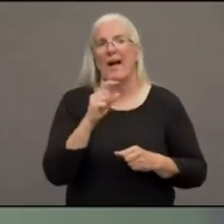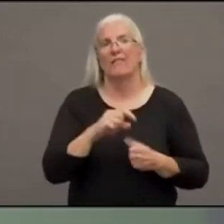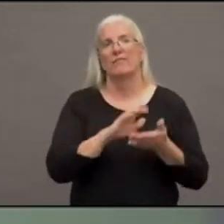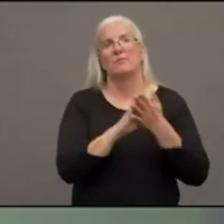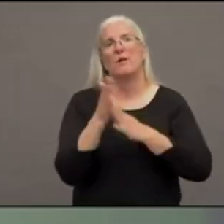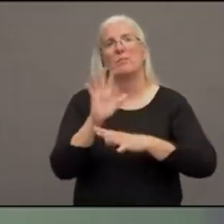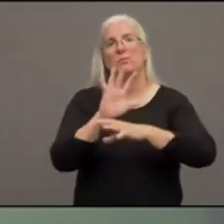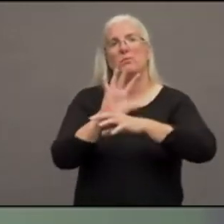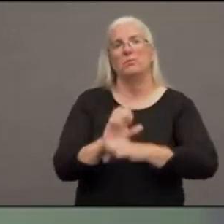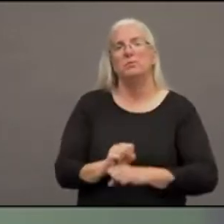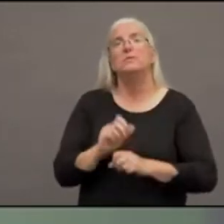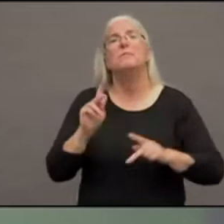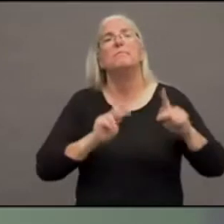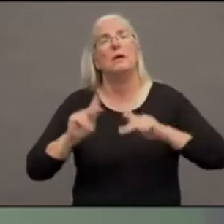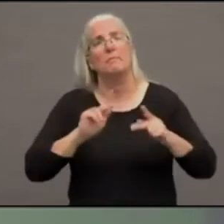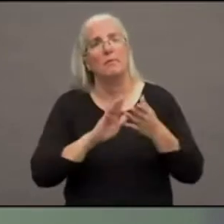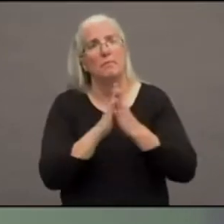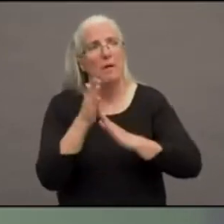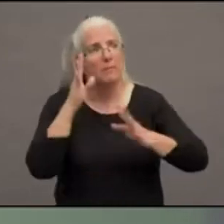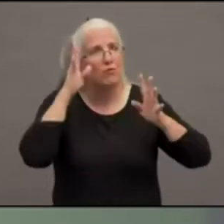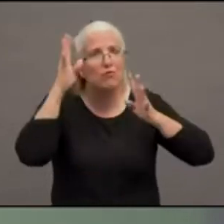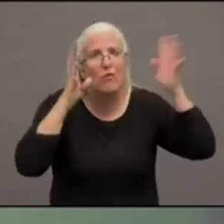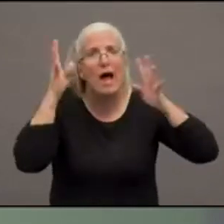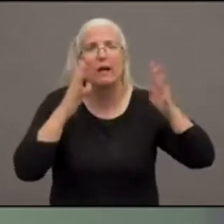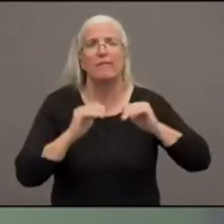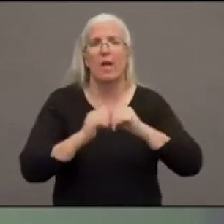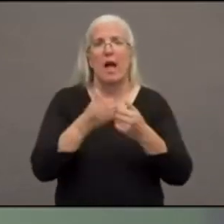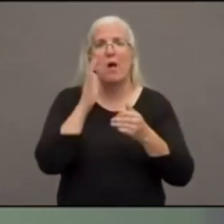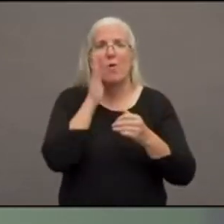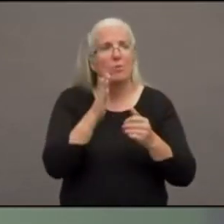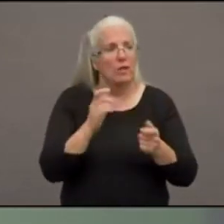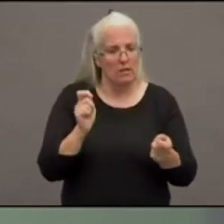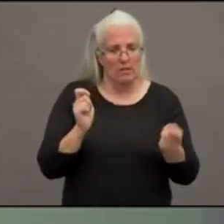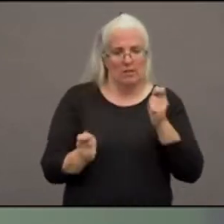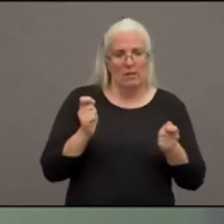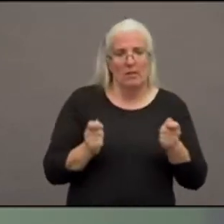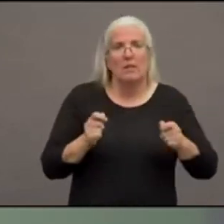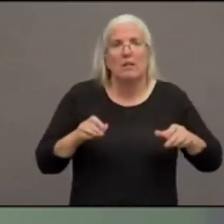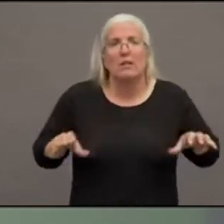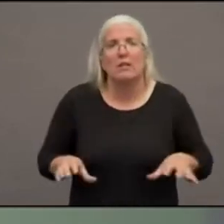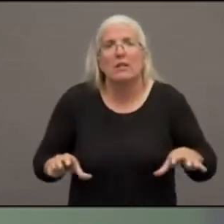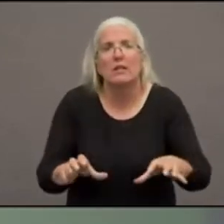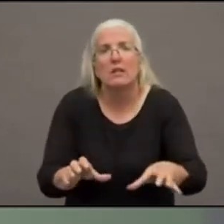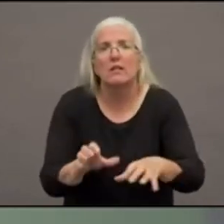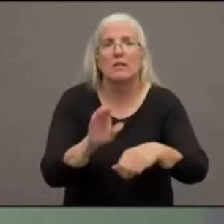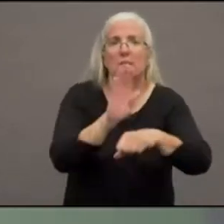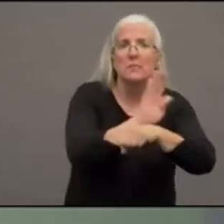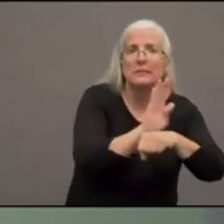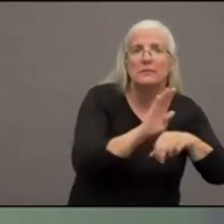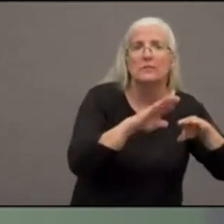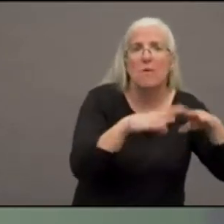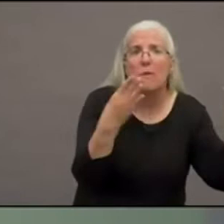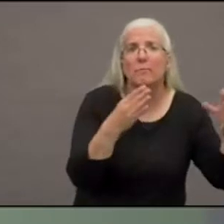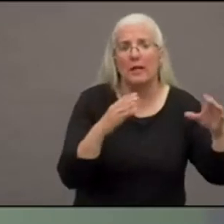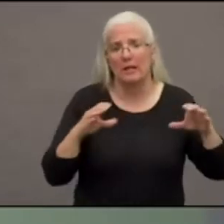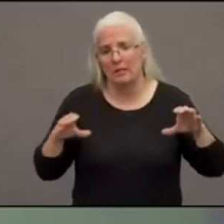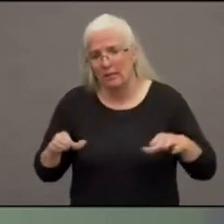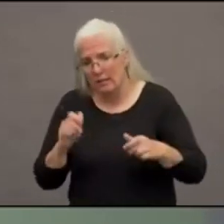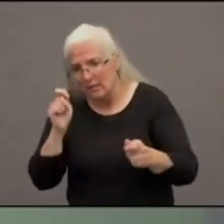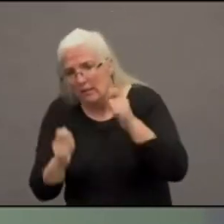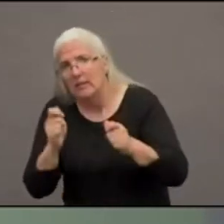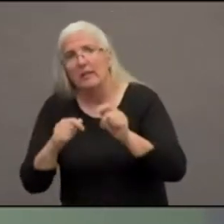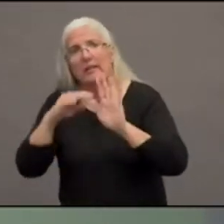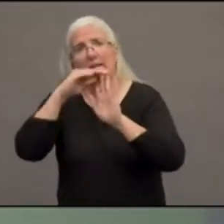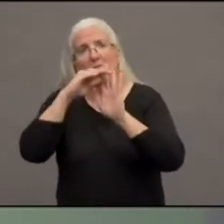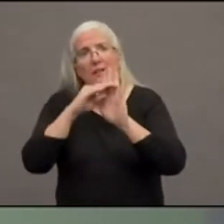creative and entrepreneurial in being able to modify and adapt things to these core principles, but trying to provide them in a uniform manner